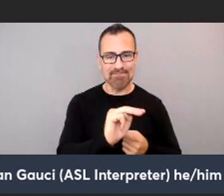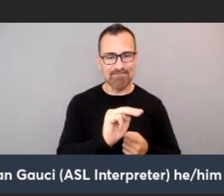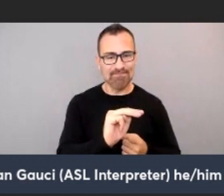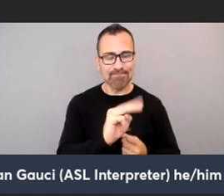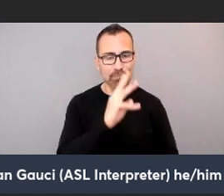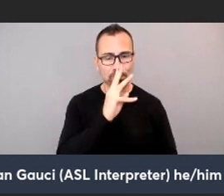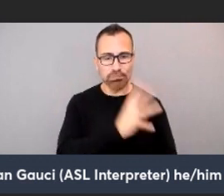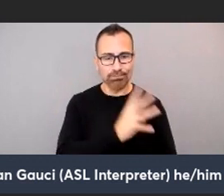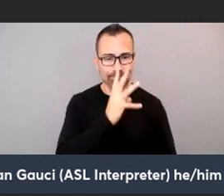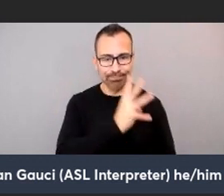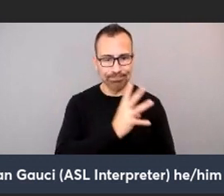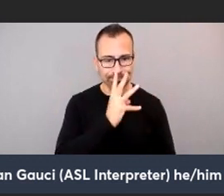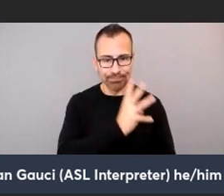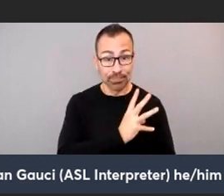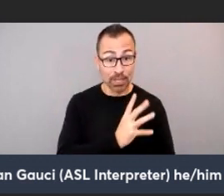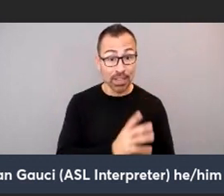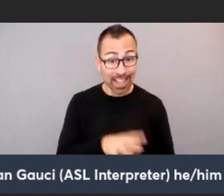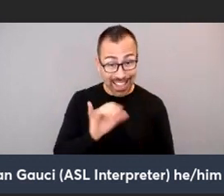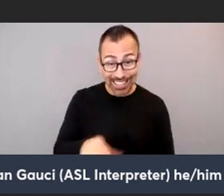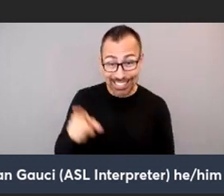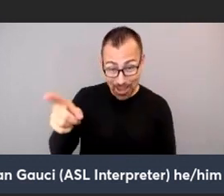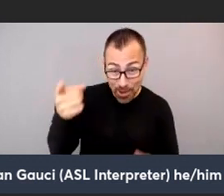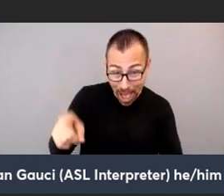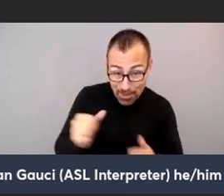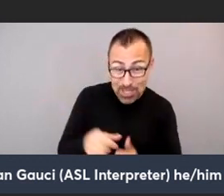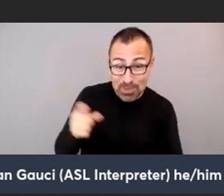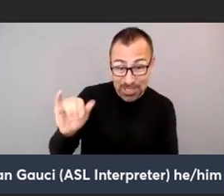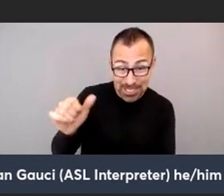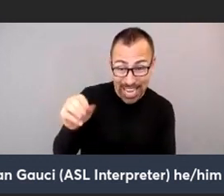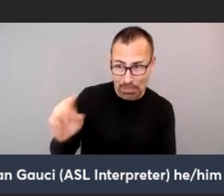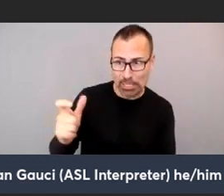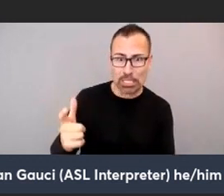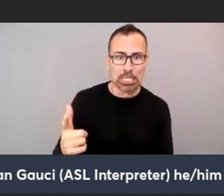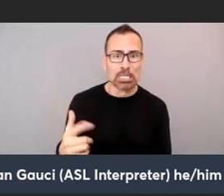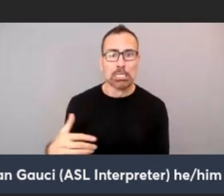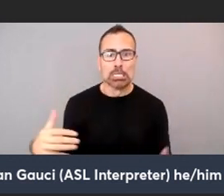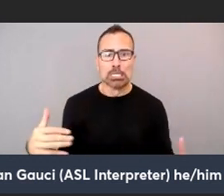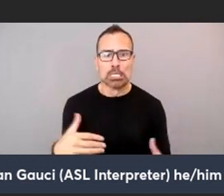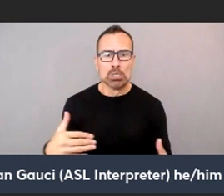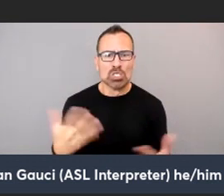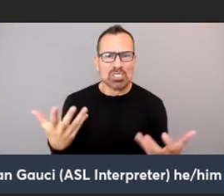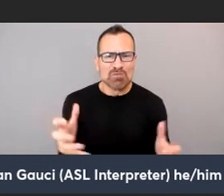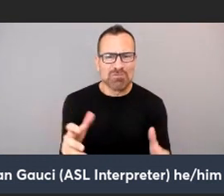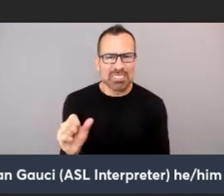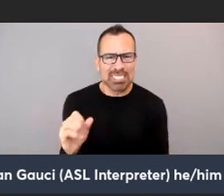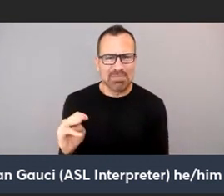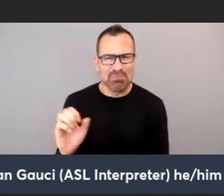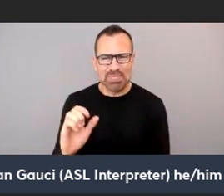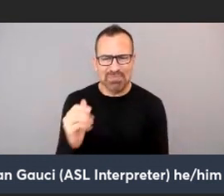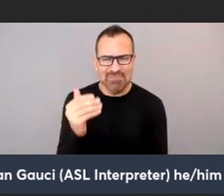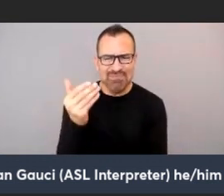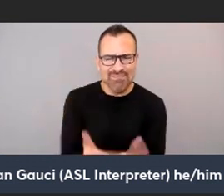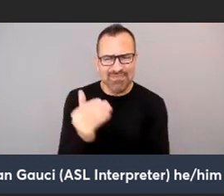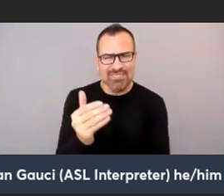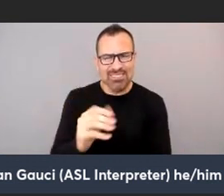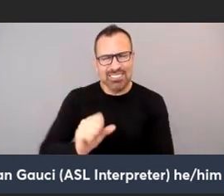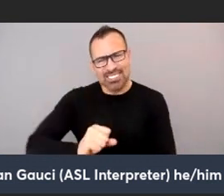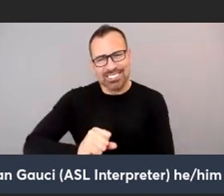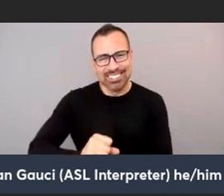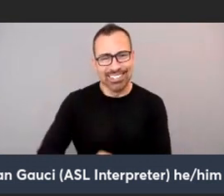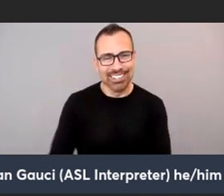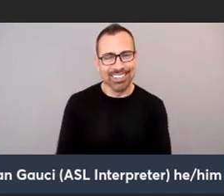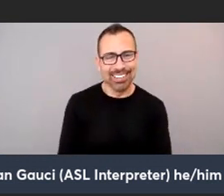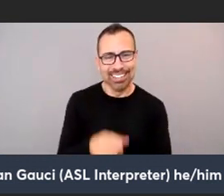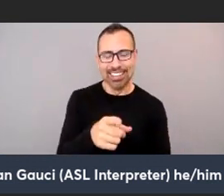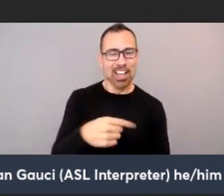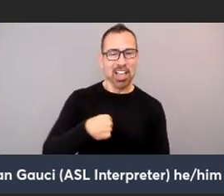happen. Is that your nightmare, Jasmine? That you end up in somebody's spam box? No, not at all.